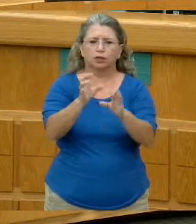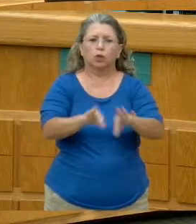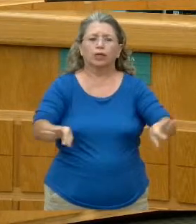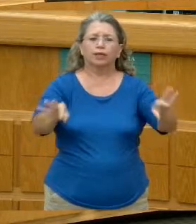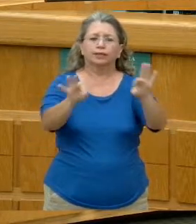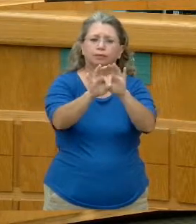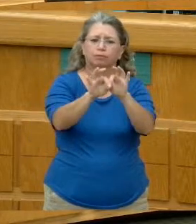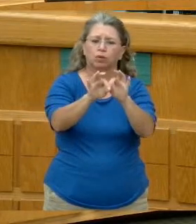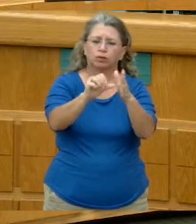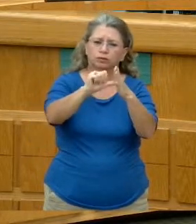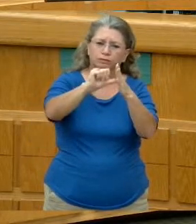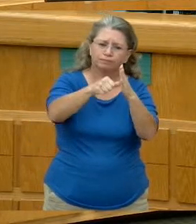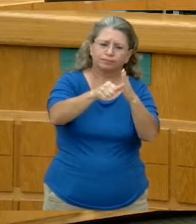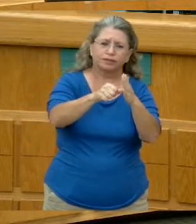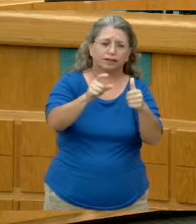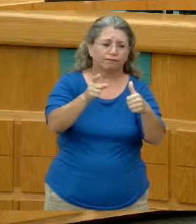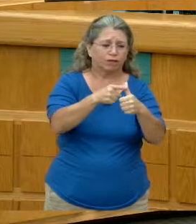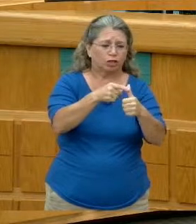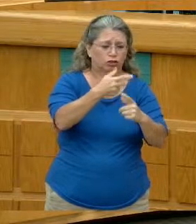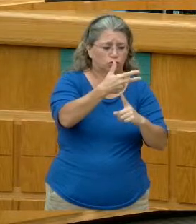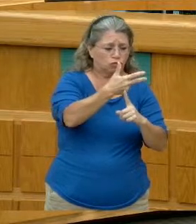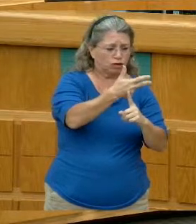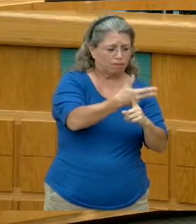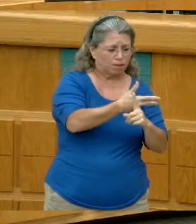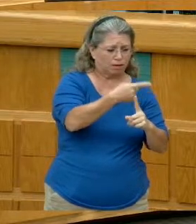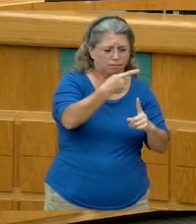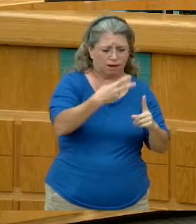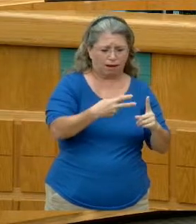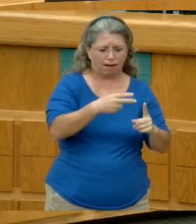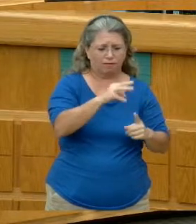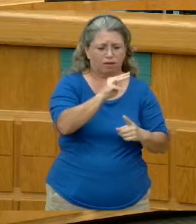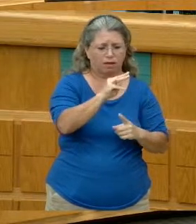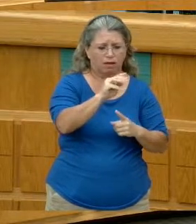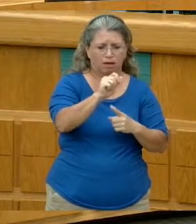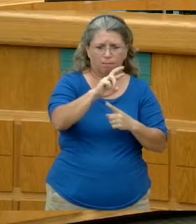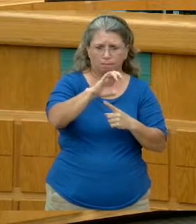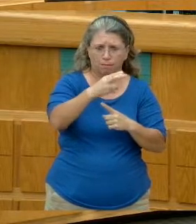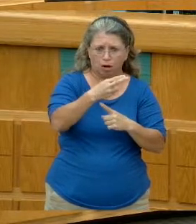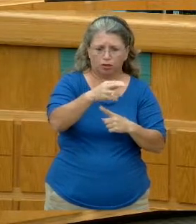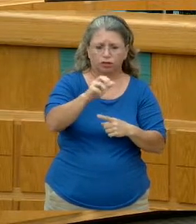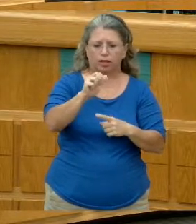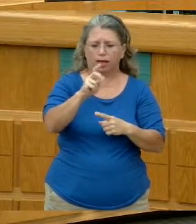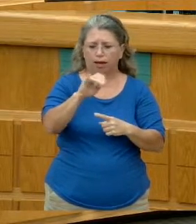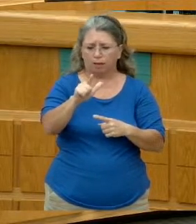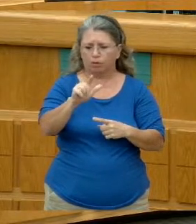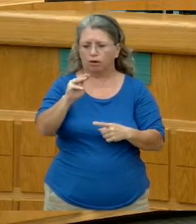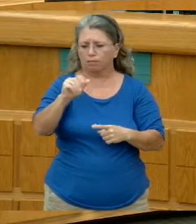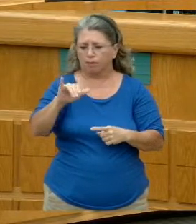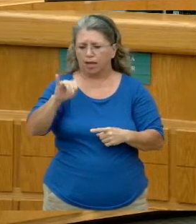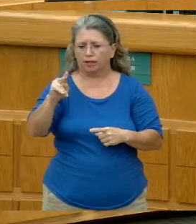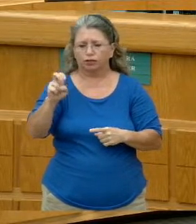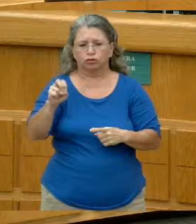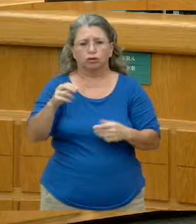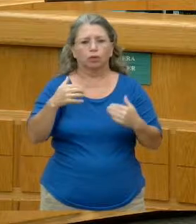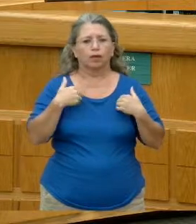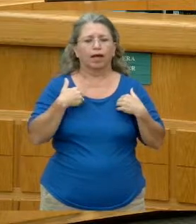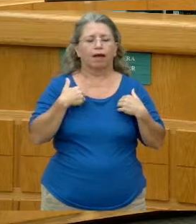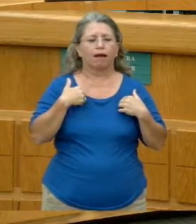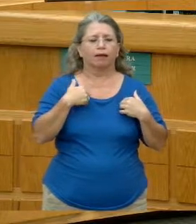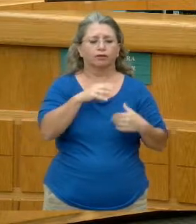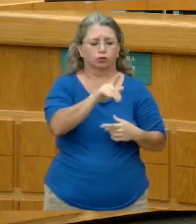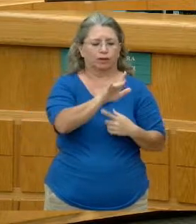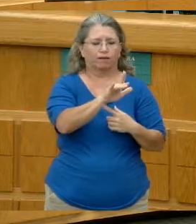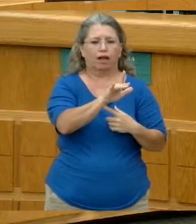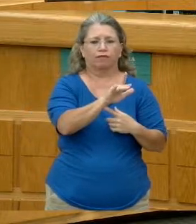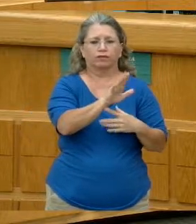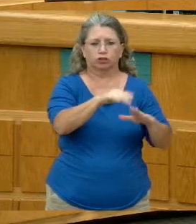3.5 months, March, April, May, and June, we had in context 25 children diagnosed. So when